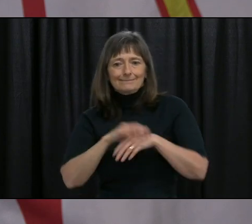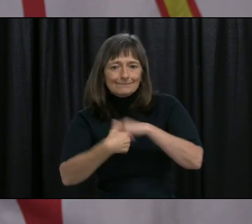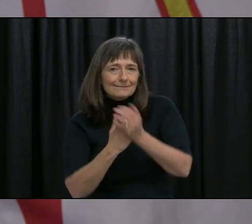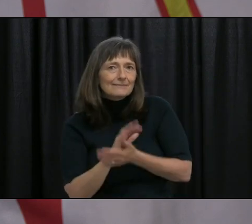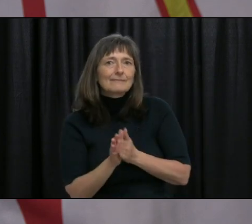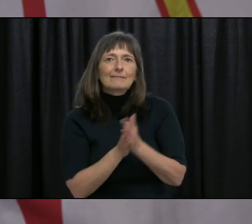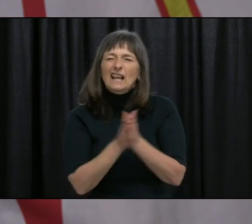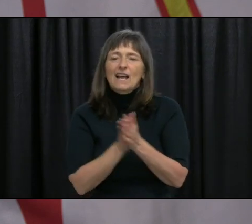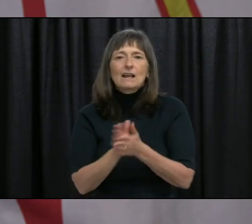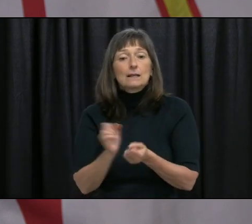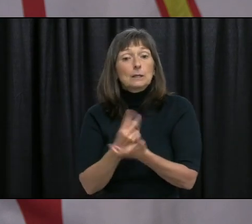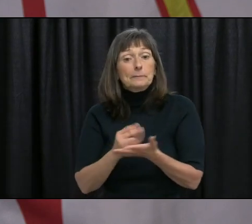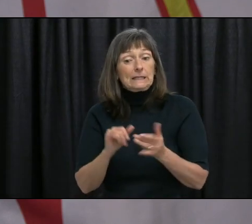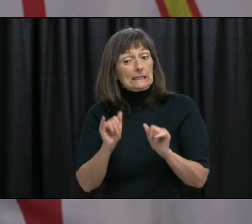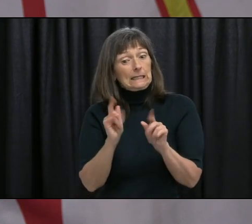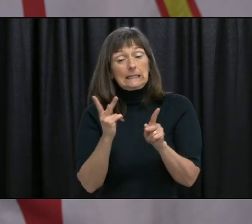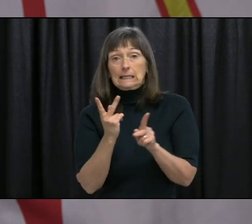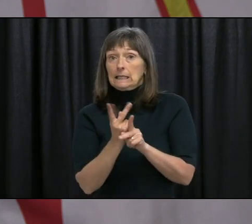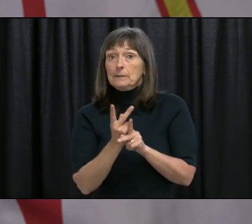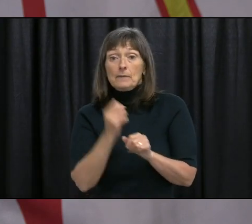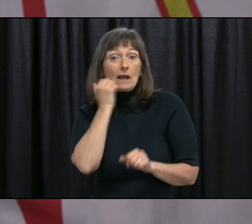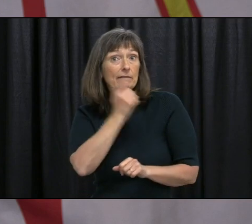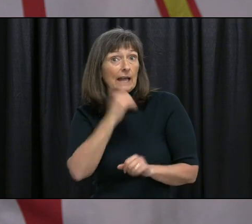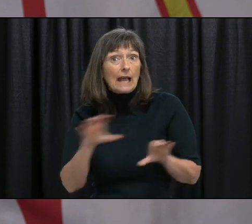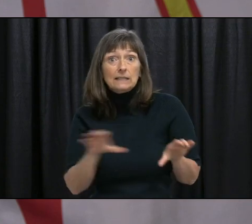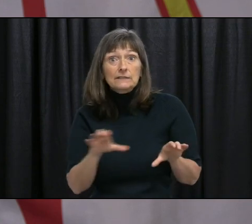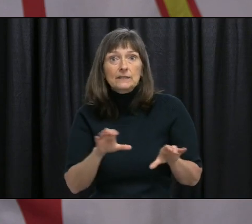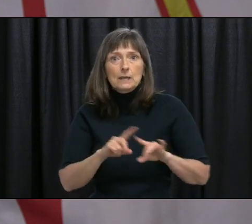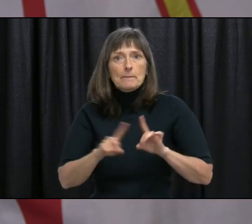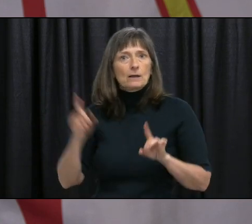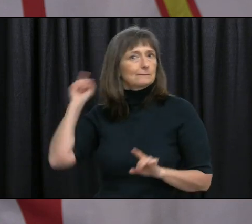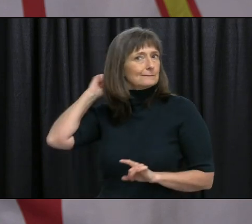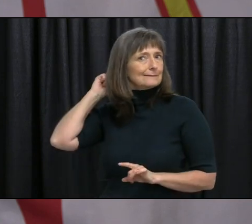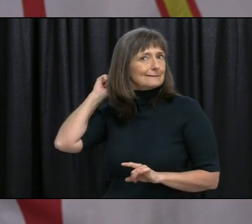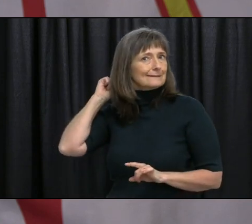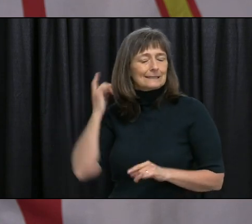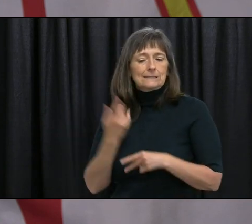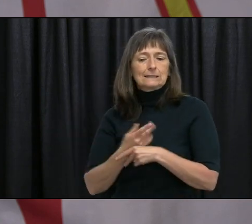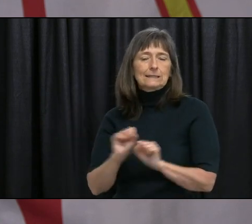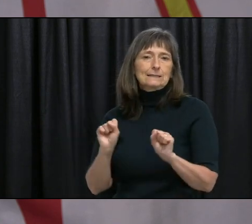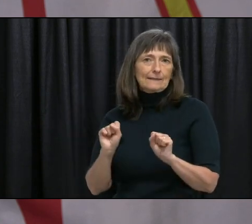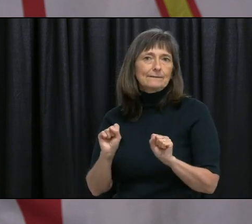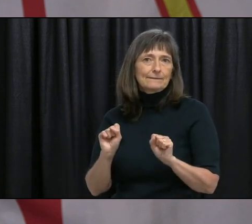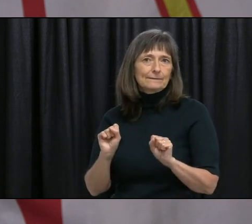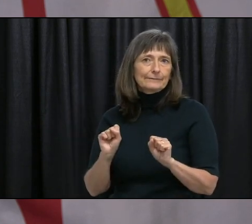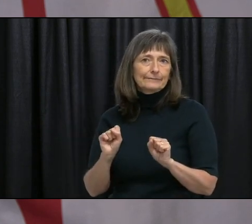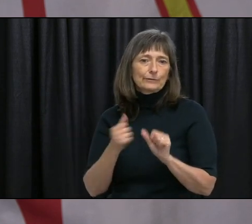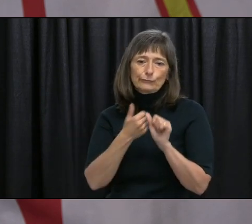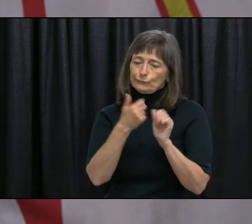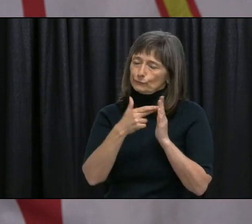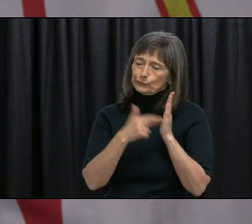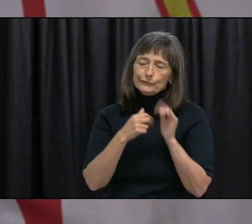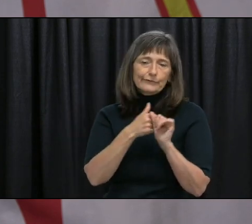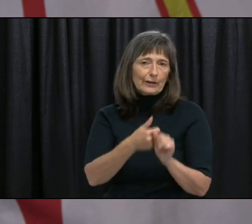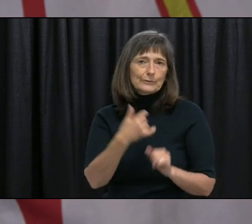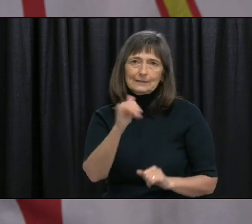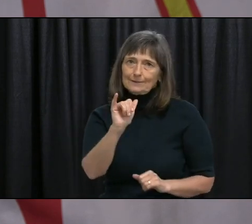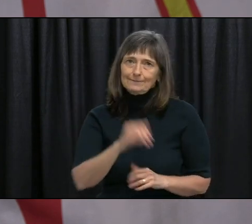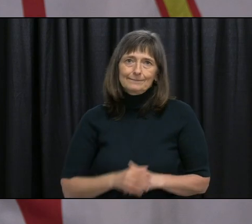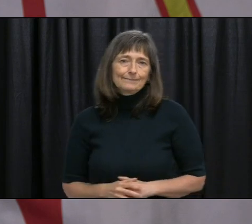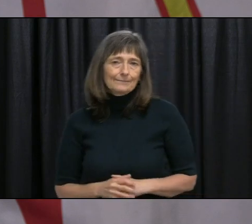carry on most of our daily activities while still bearing in mind how we need to keep ourselves safe with regard